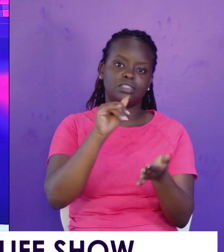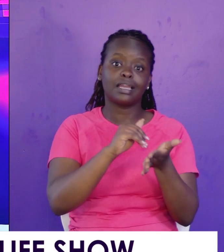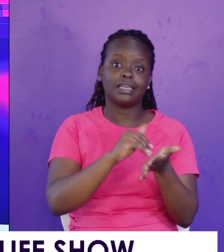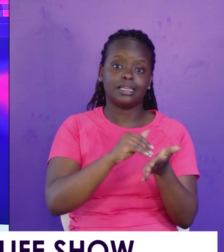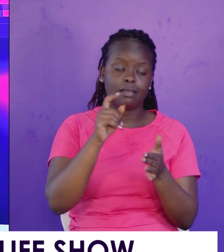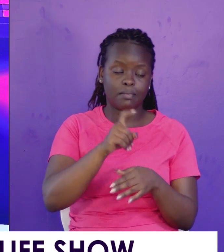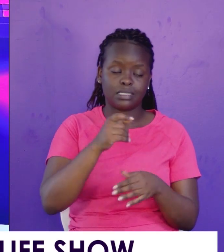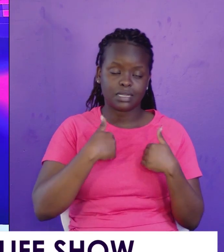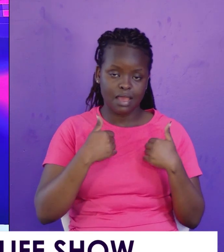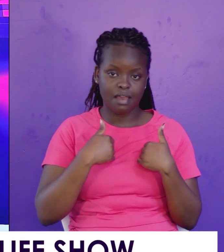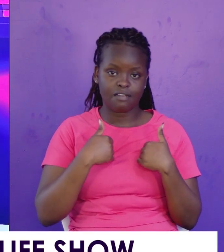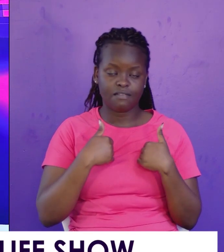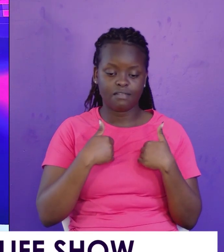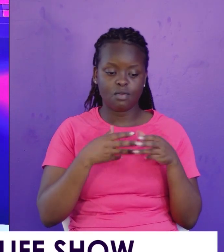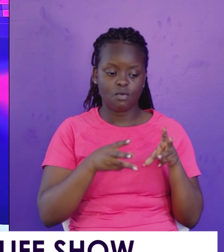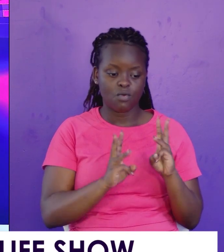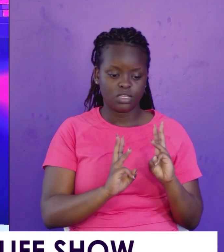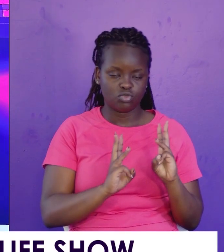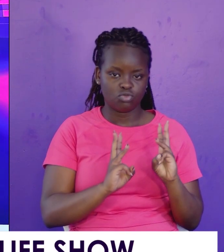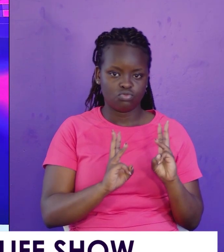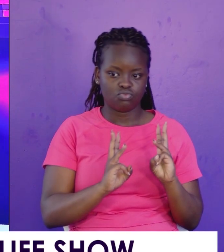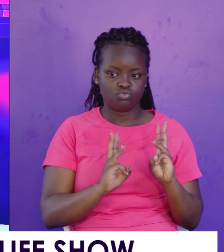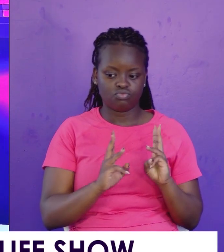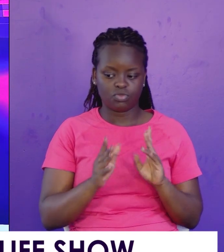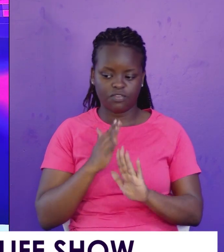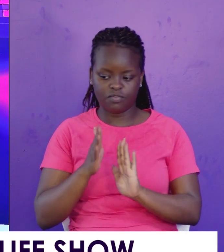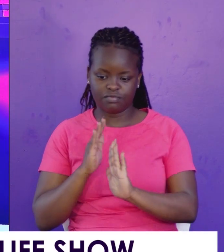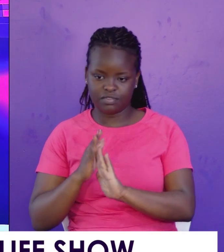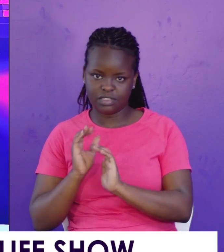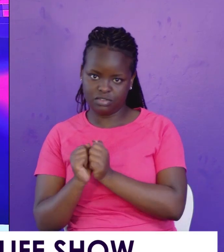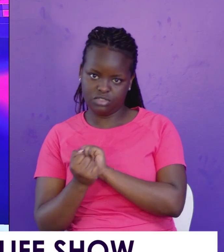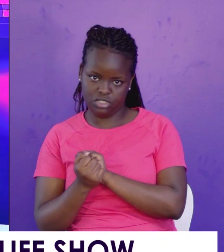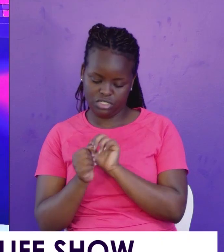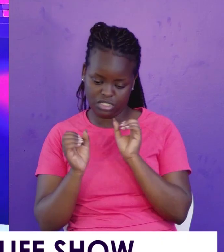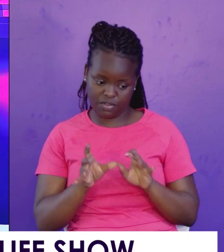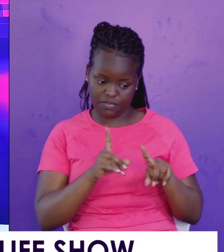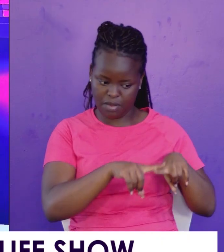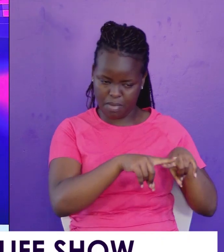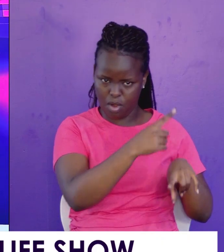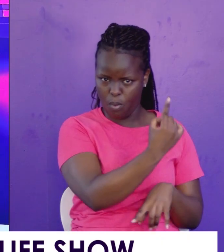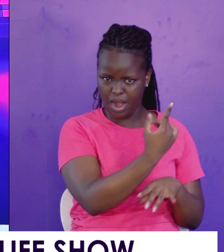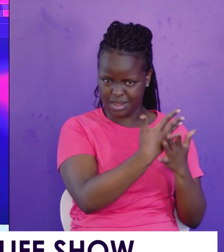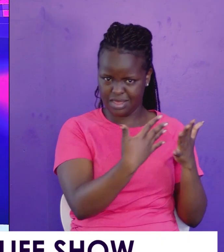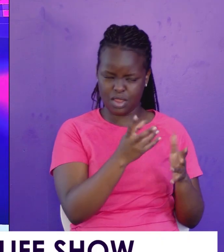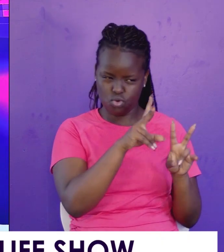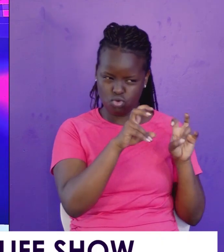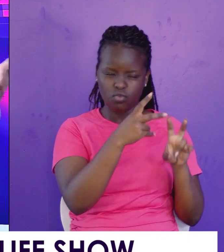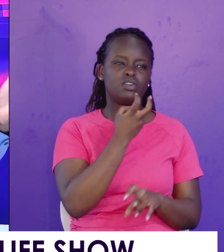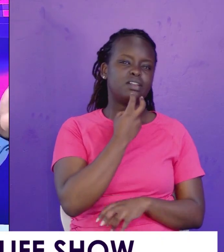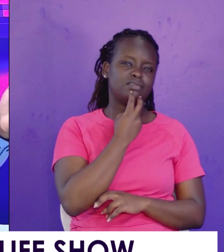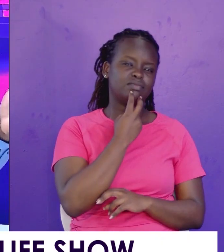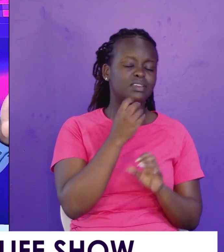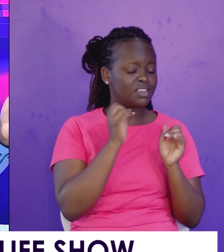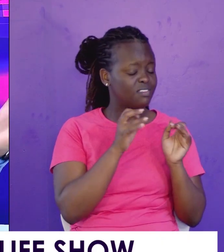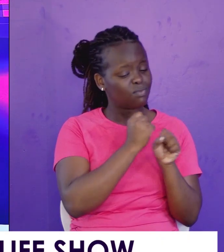have ways to fit in. Right. If you rely on just one, you look for a laughter. If it works,